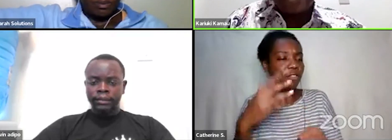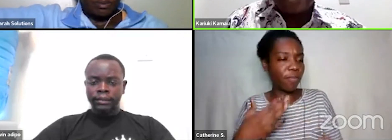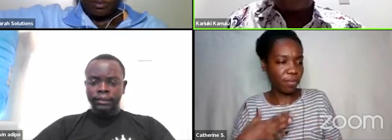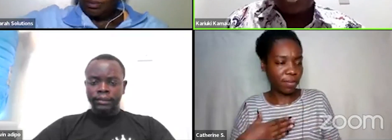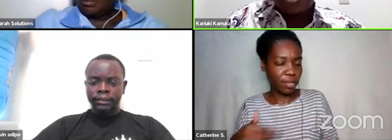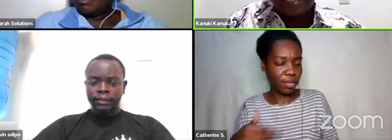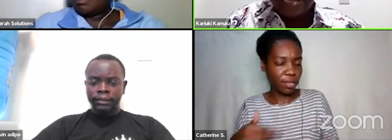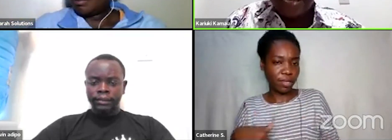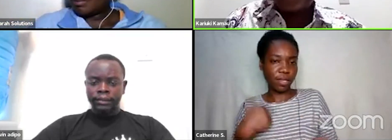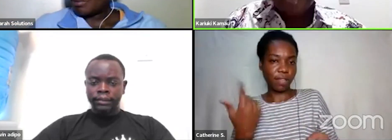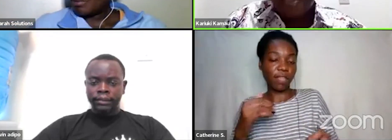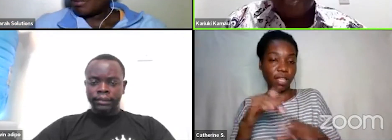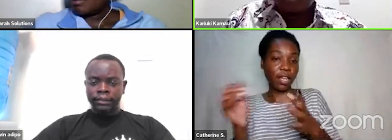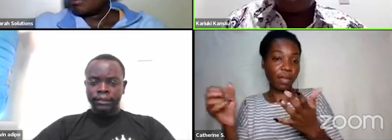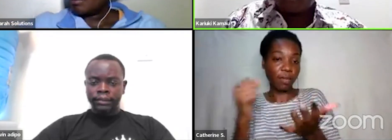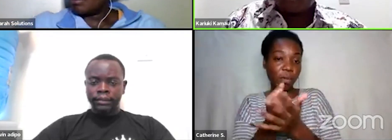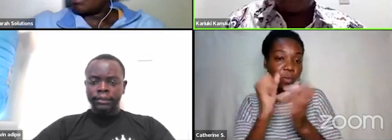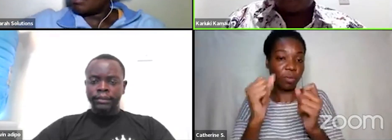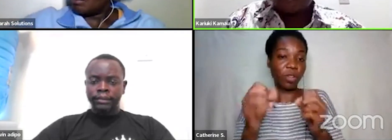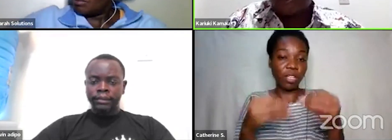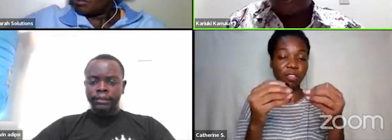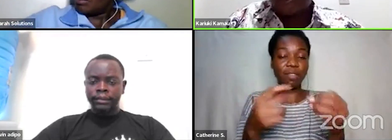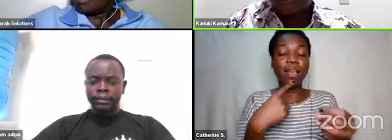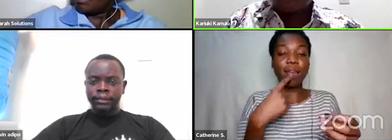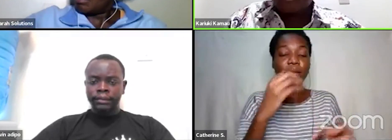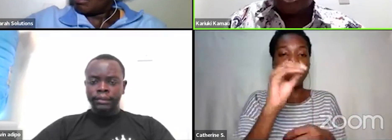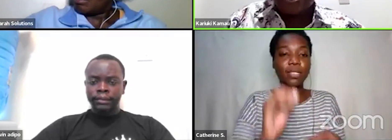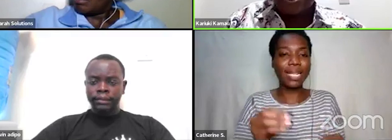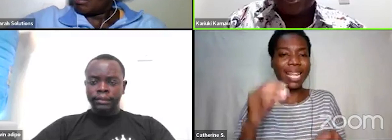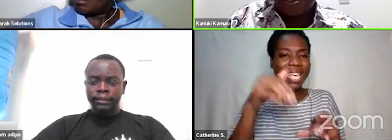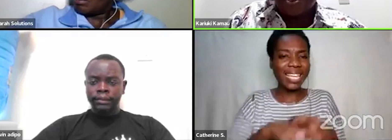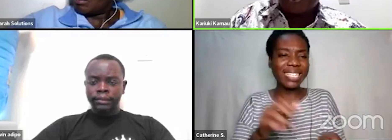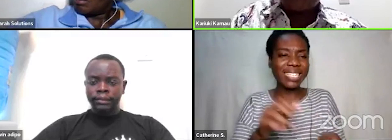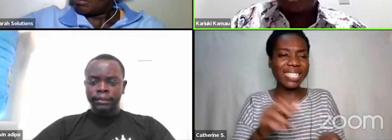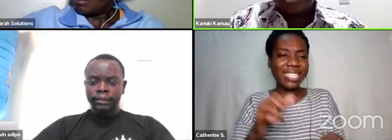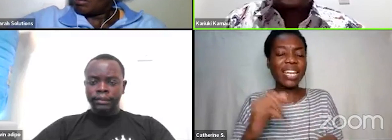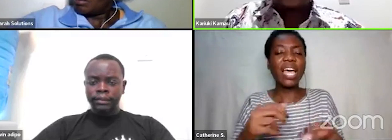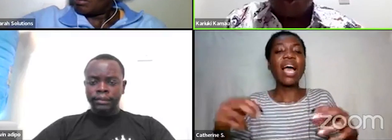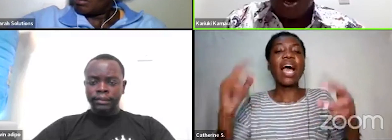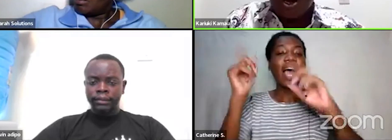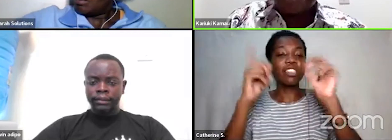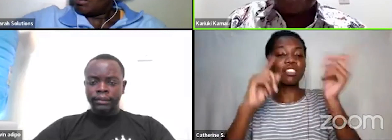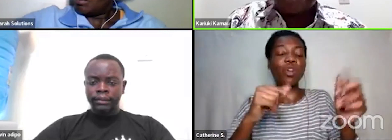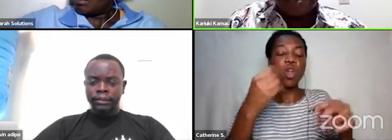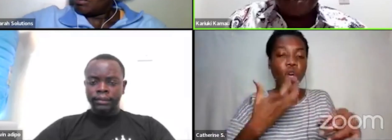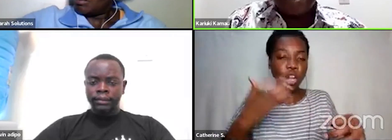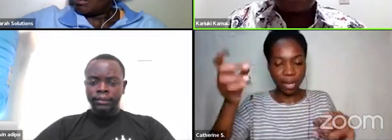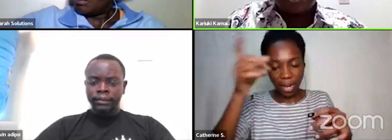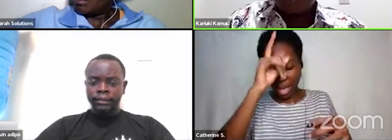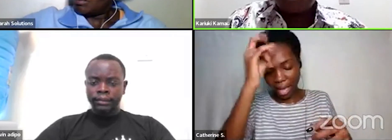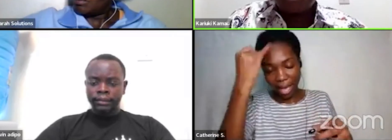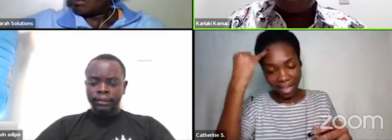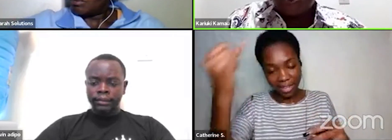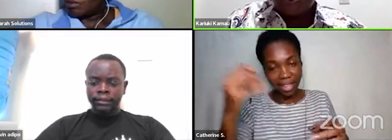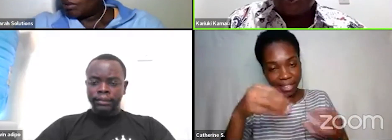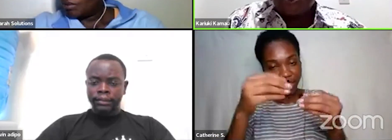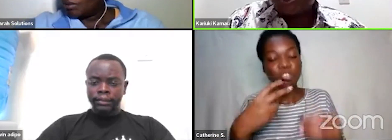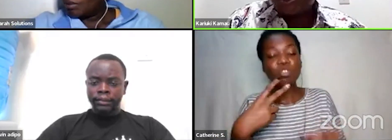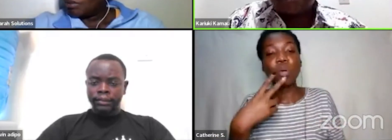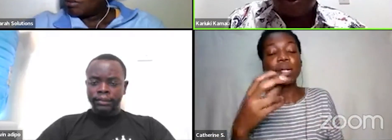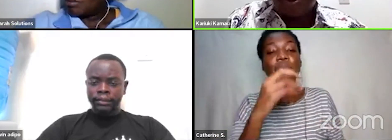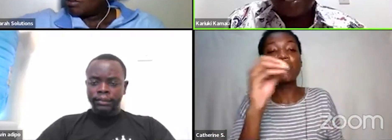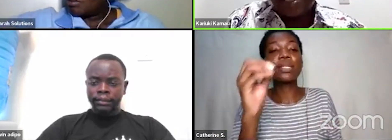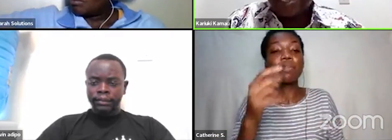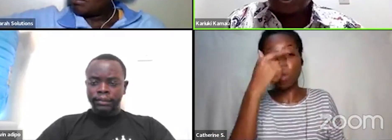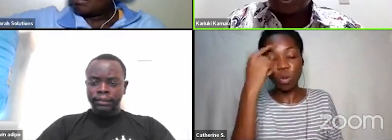you can give 100%. In your side hustle or your own idea, you give 200% because you